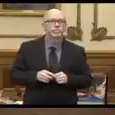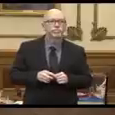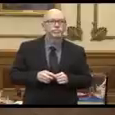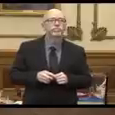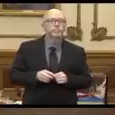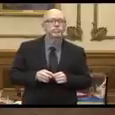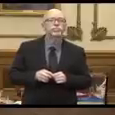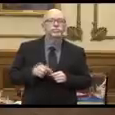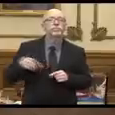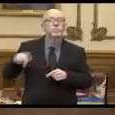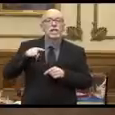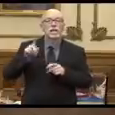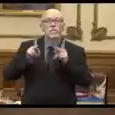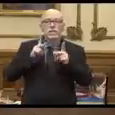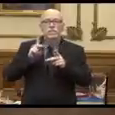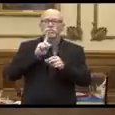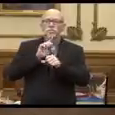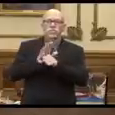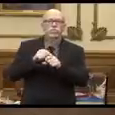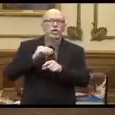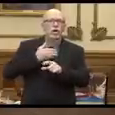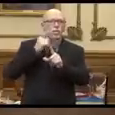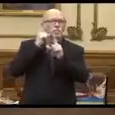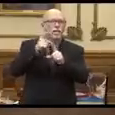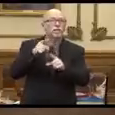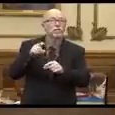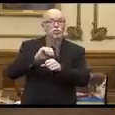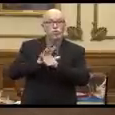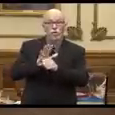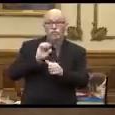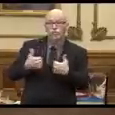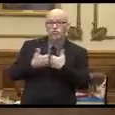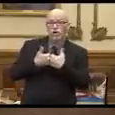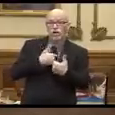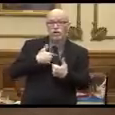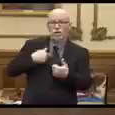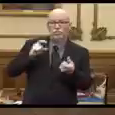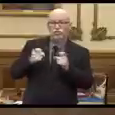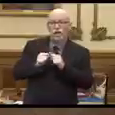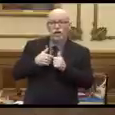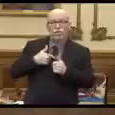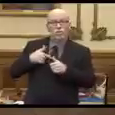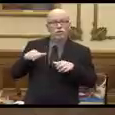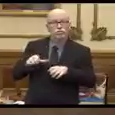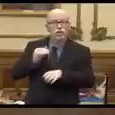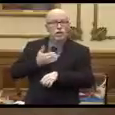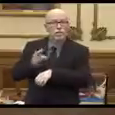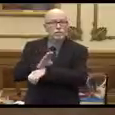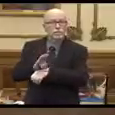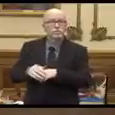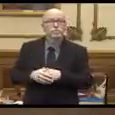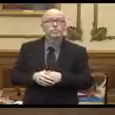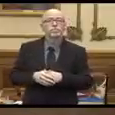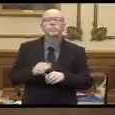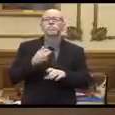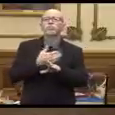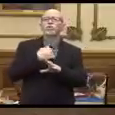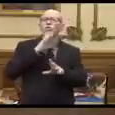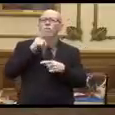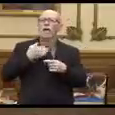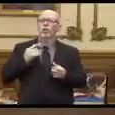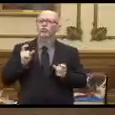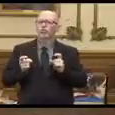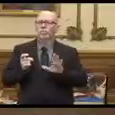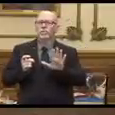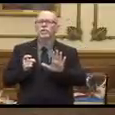They remain committed to our mission, even as COVID-19 challenges us to change the way that we do business. Before I talk about the adjustments we've